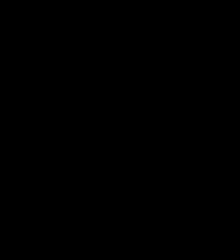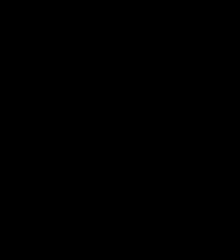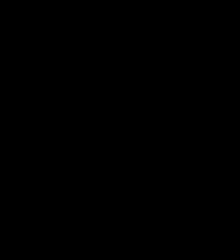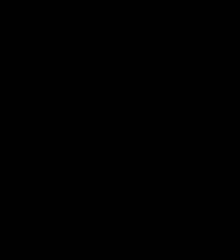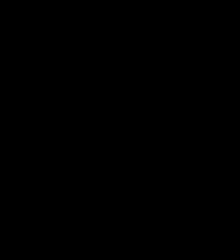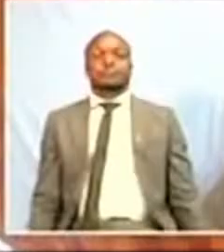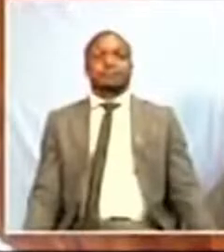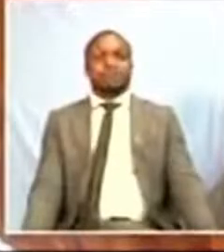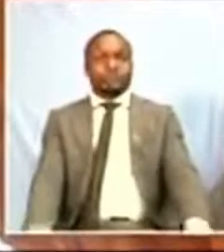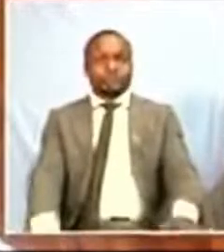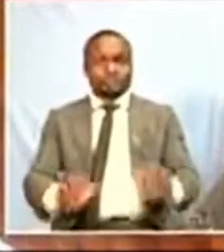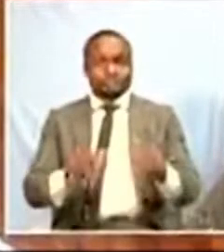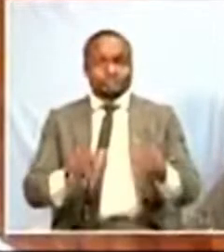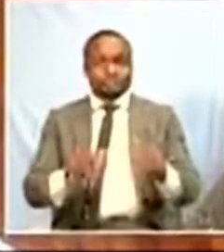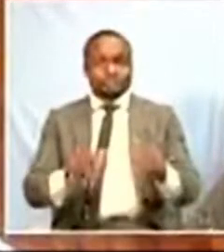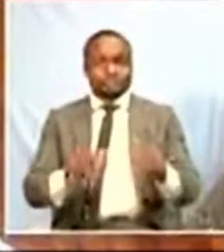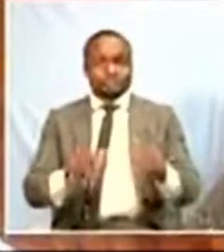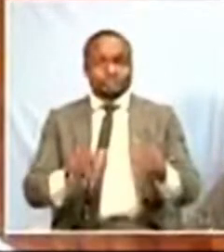Thank you, Chair.